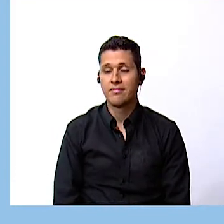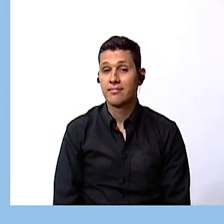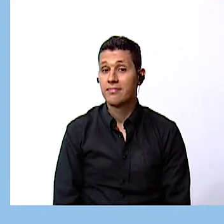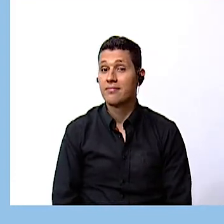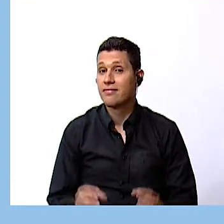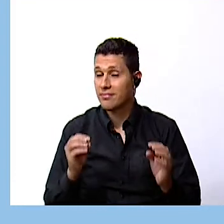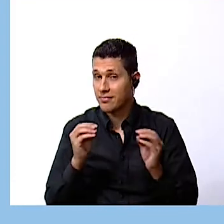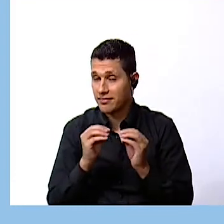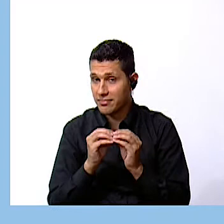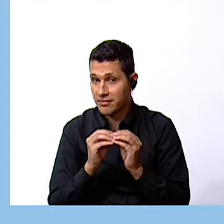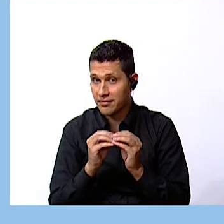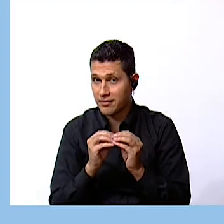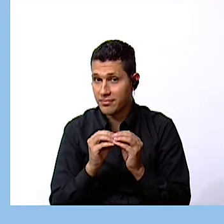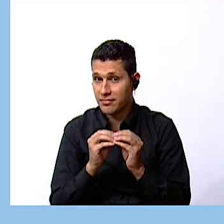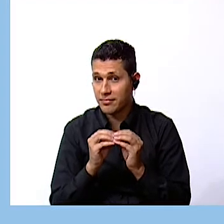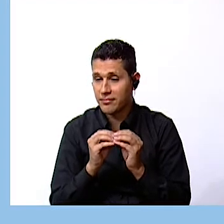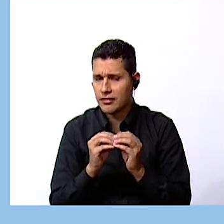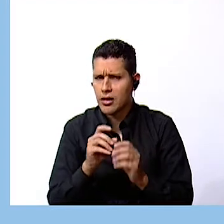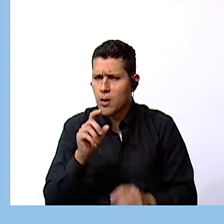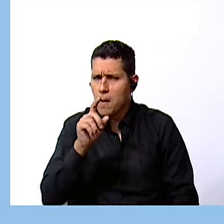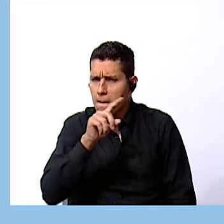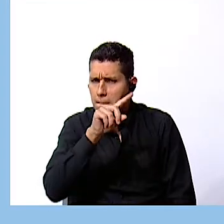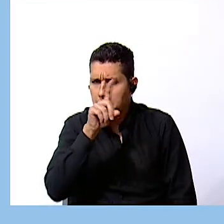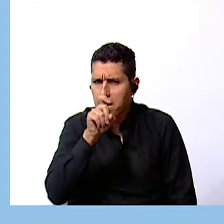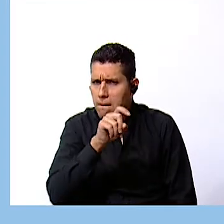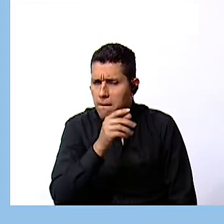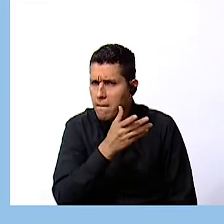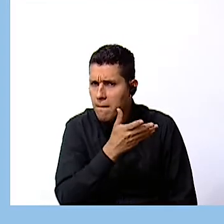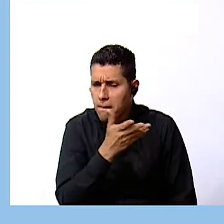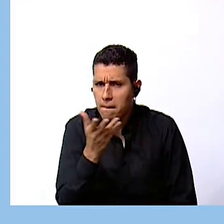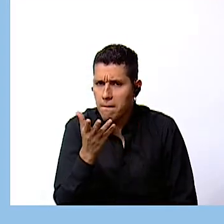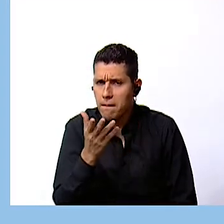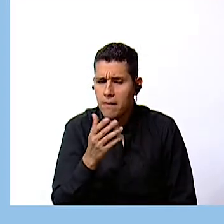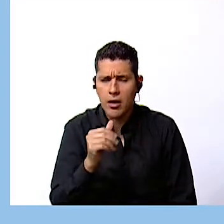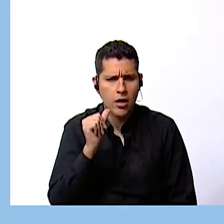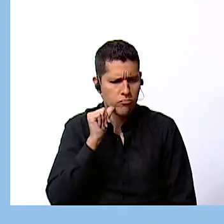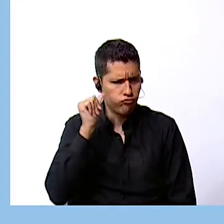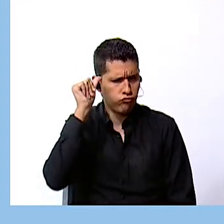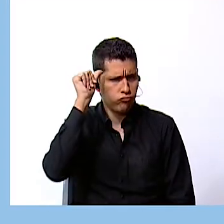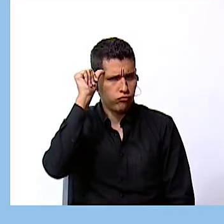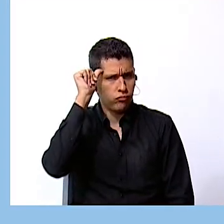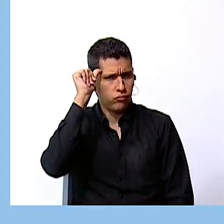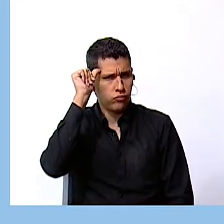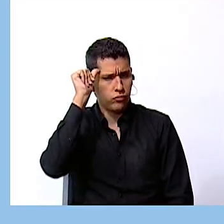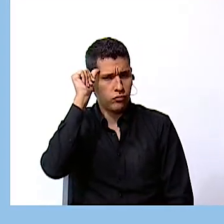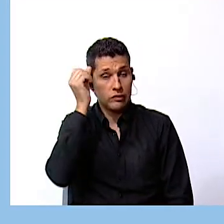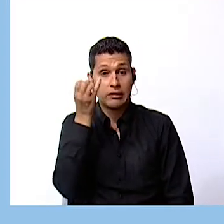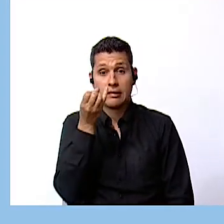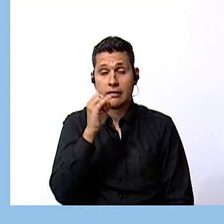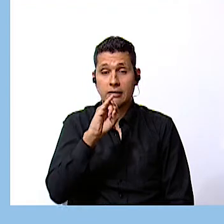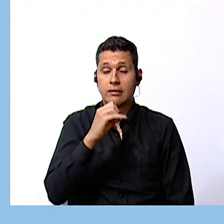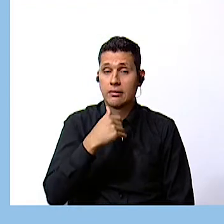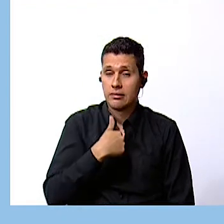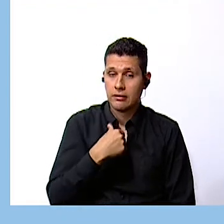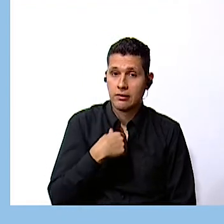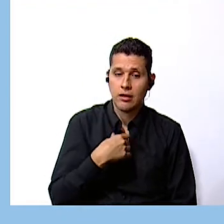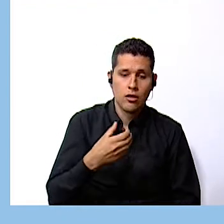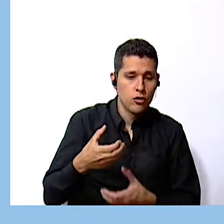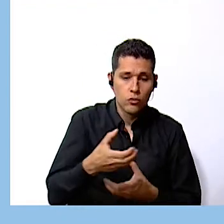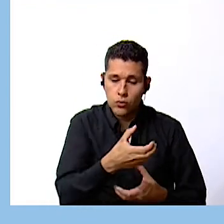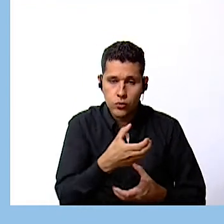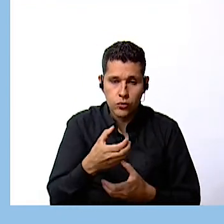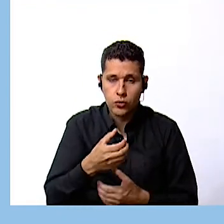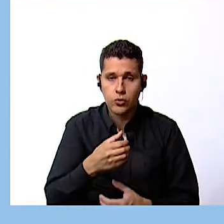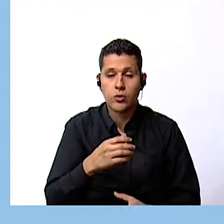And we have to ask for an adult to get the fire extinguisher. ¿Ok?